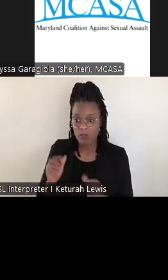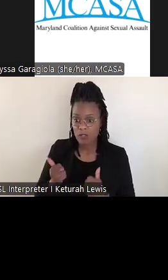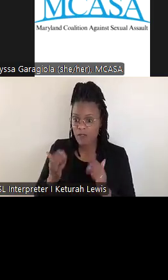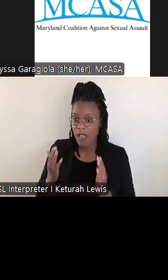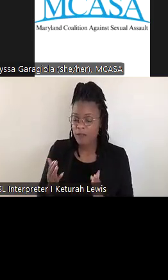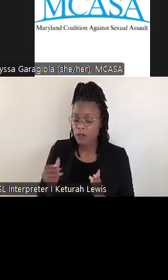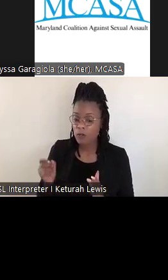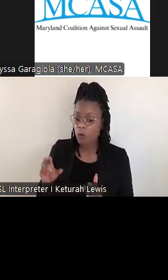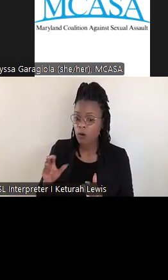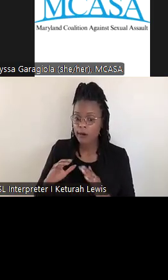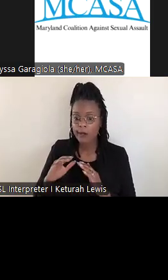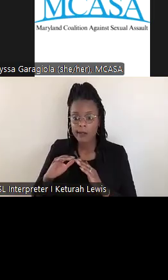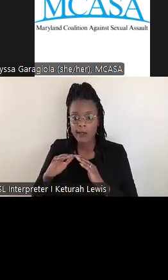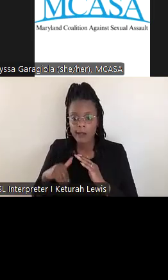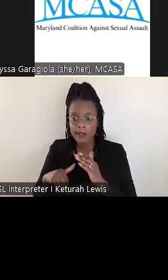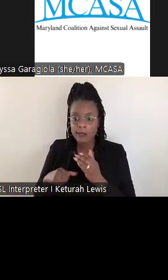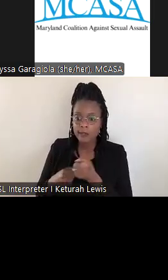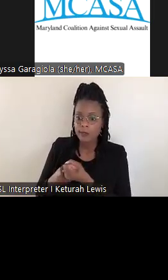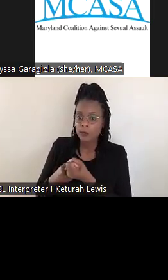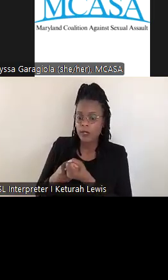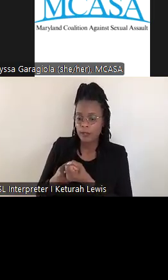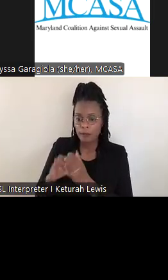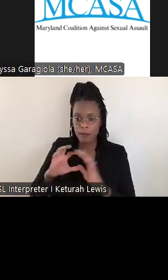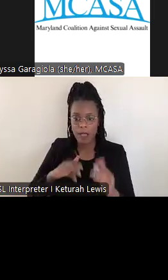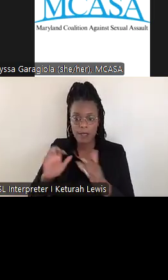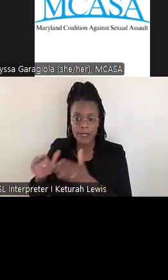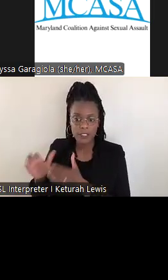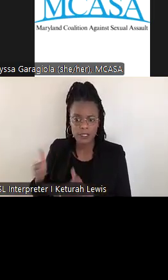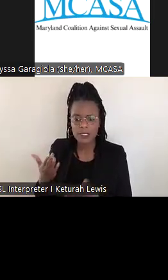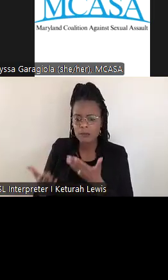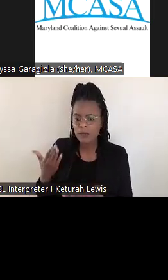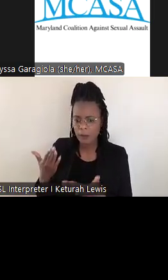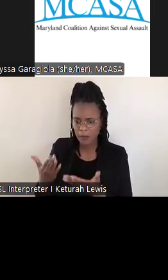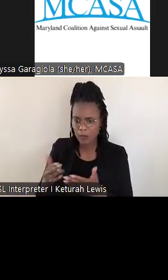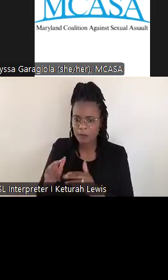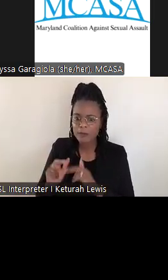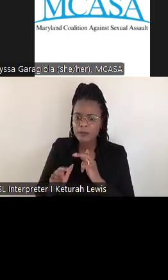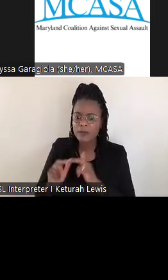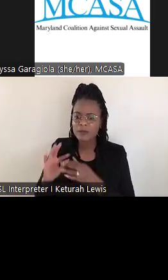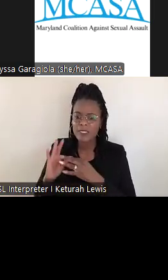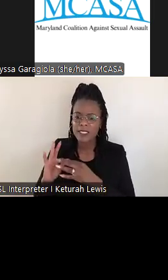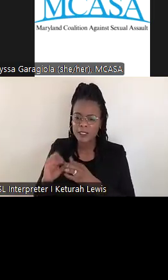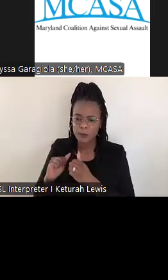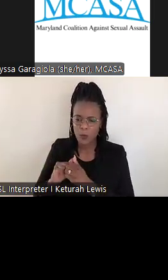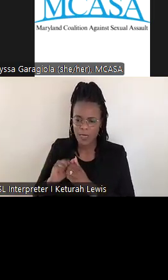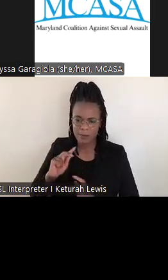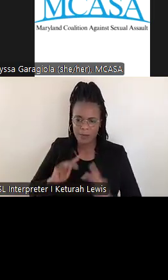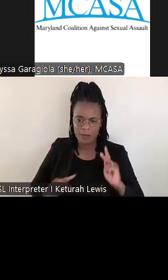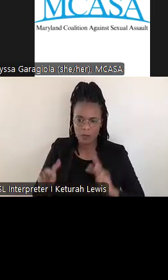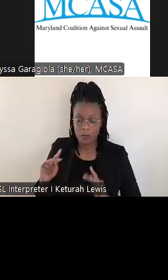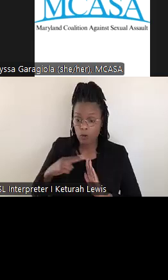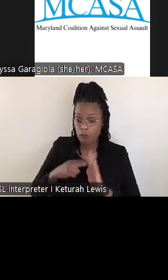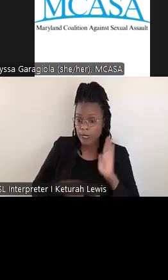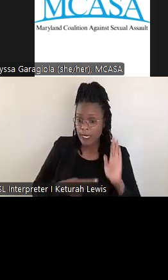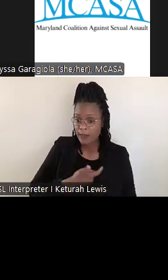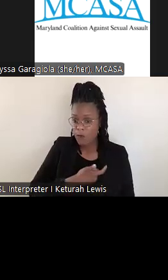underserved populations. And maybe you building relationships with the people that you are working with. So you want to read, watch, and